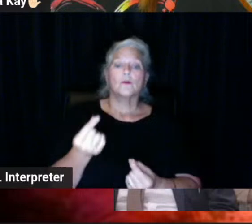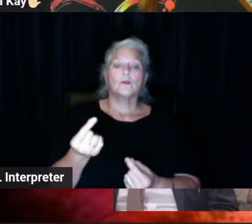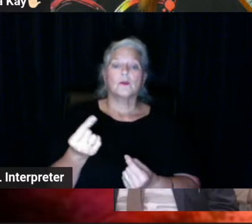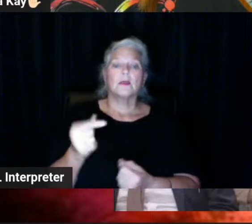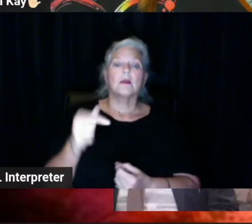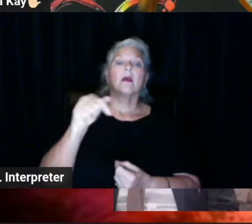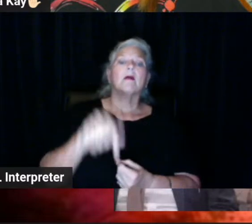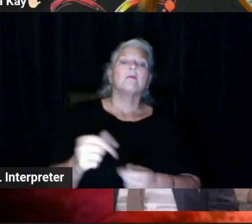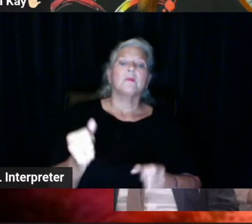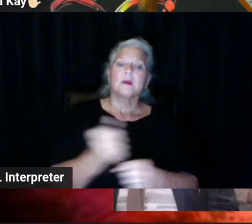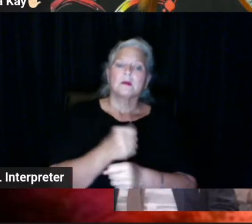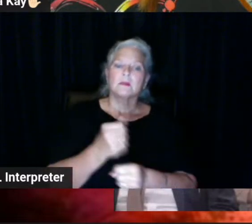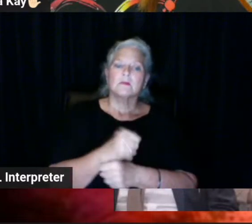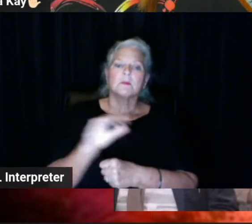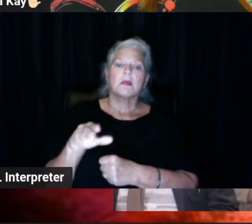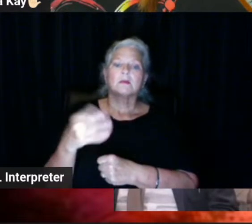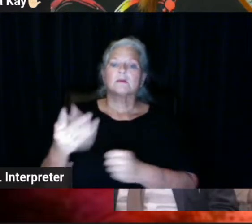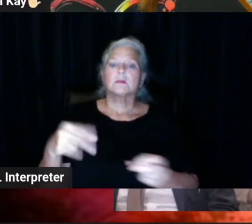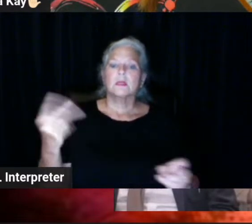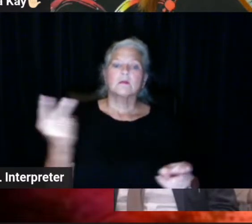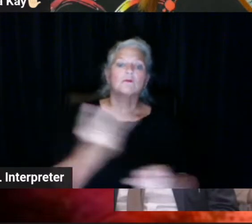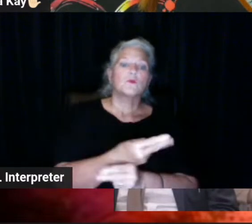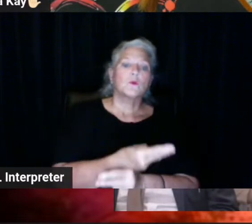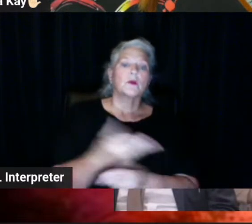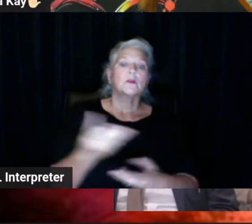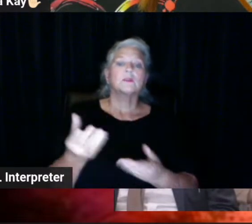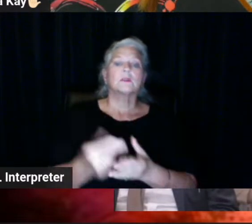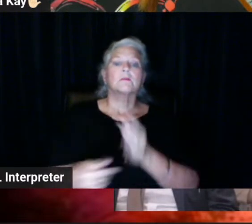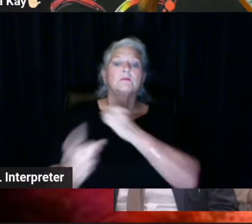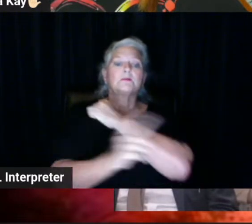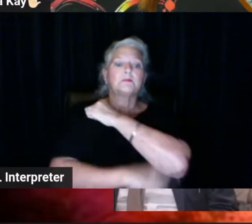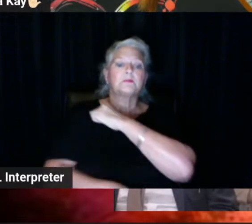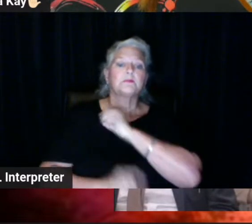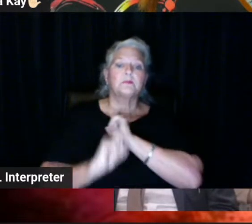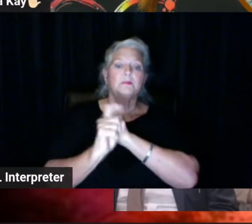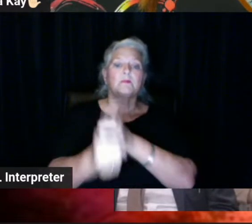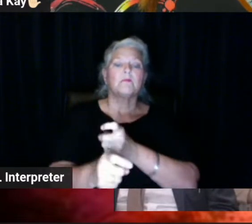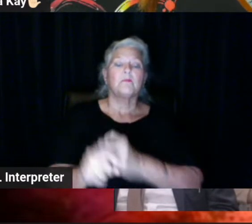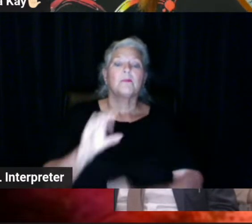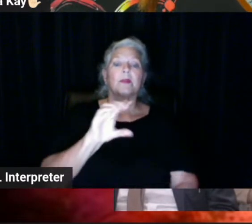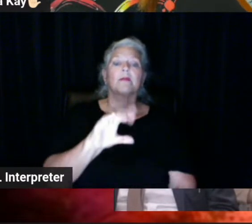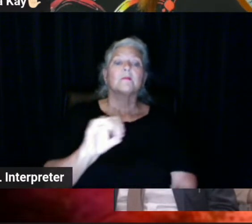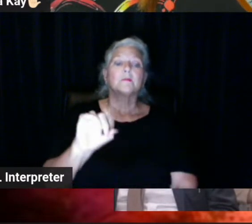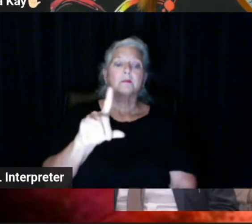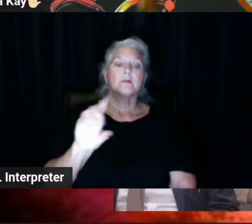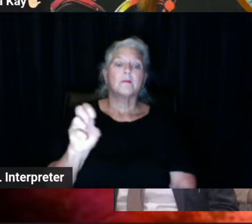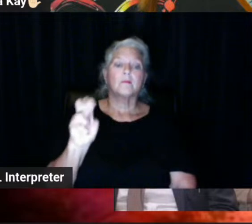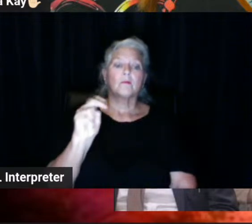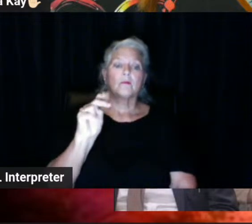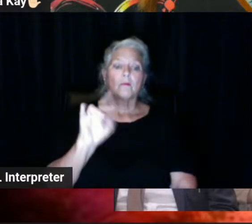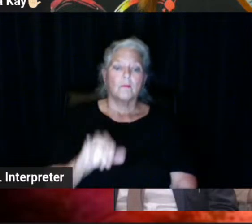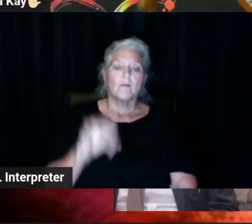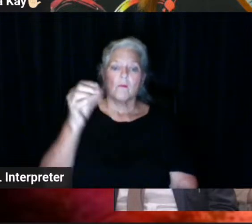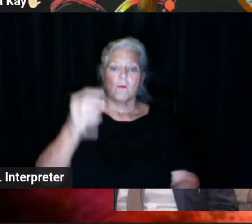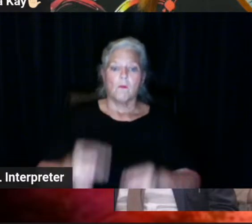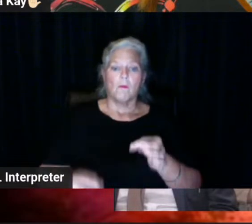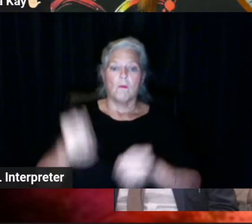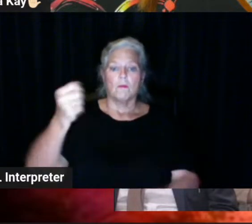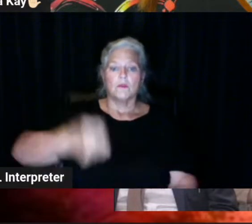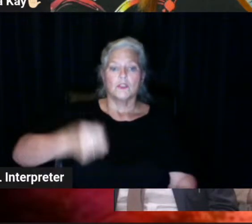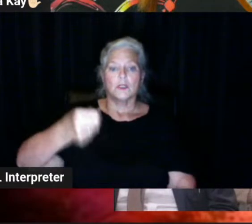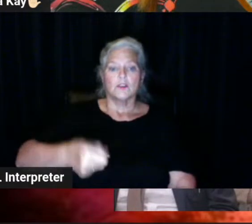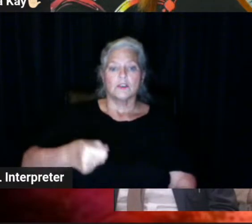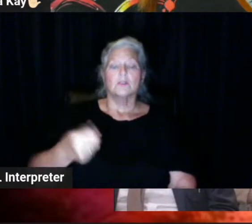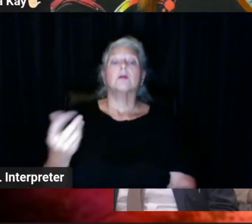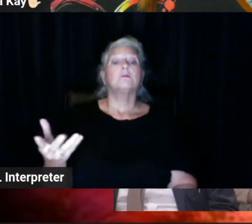and punishments handed down directly by colony judges. Over time, the colonial authorities lost power over this as